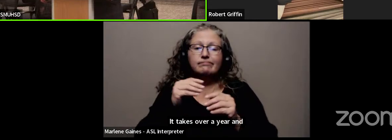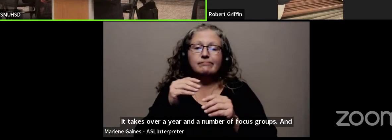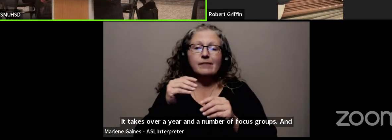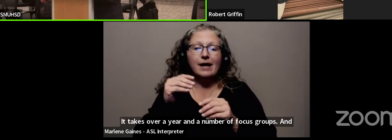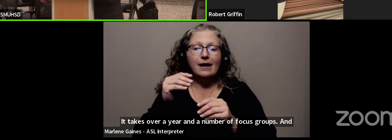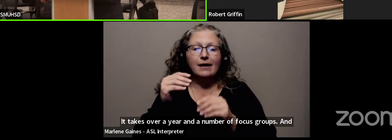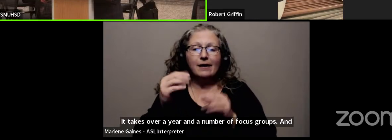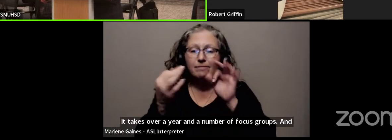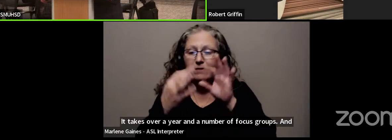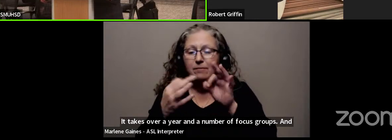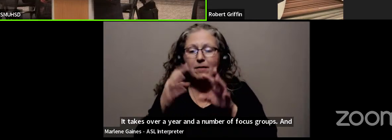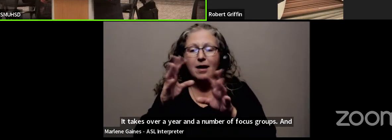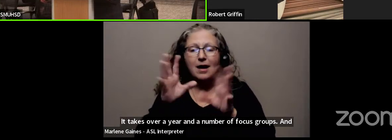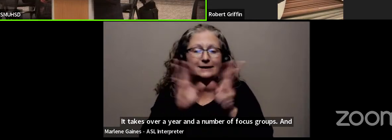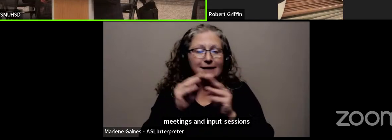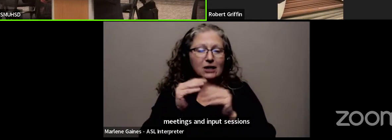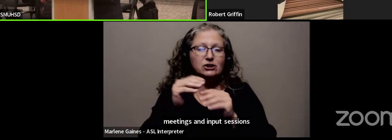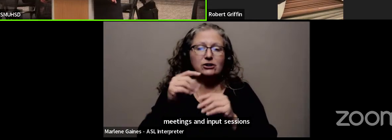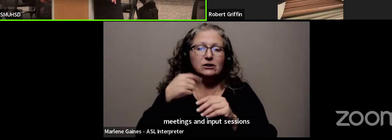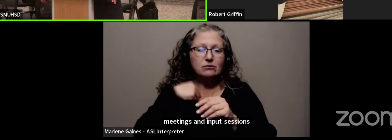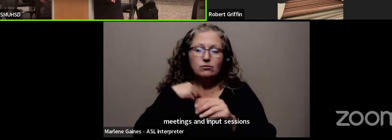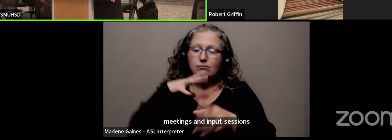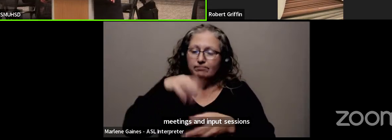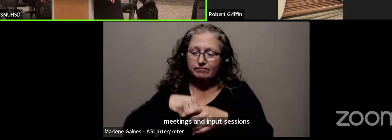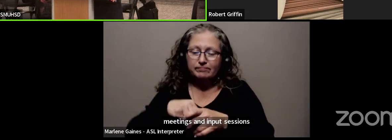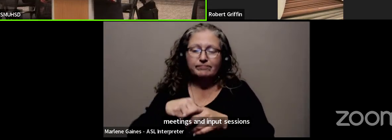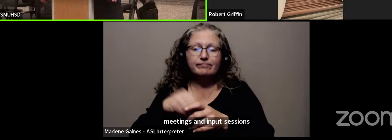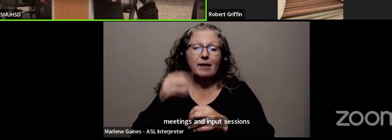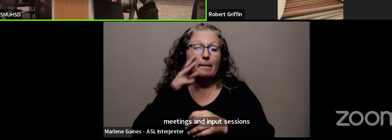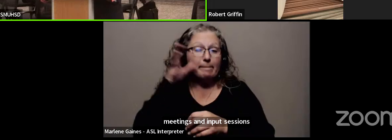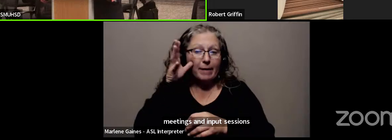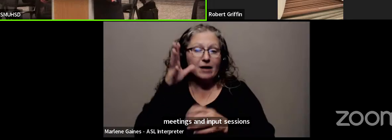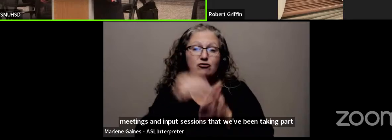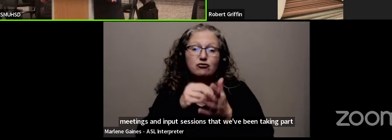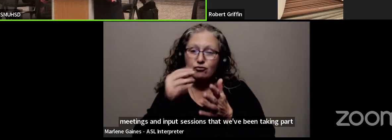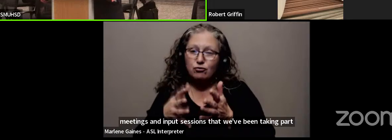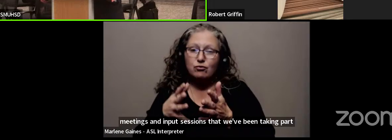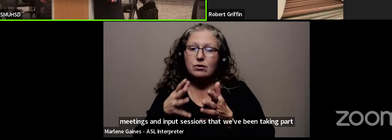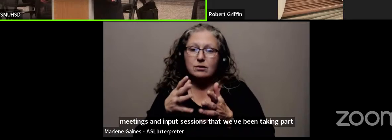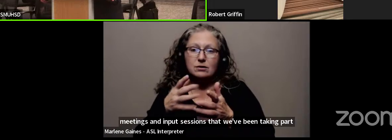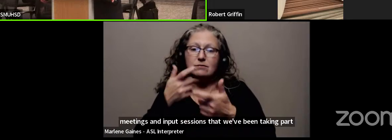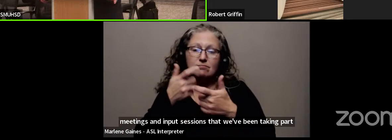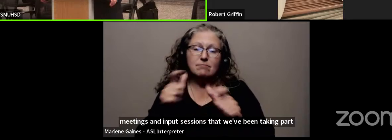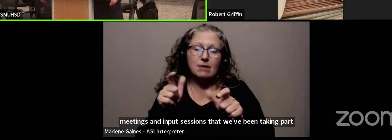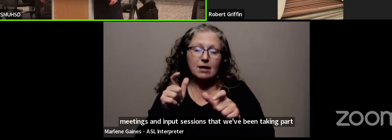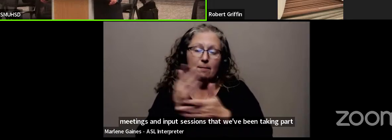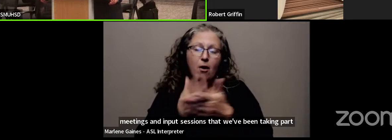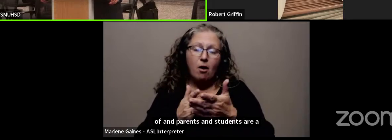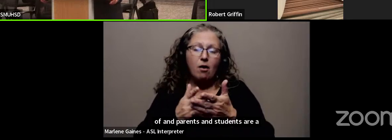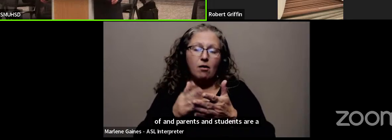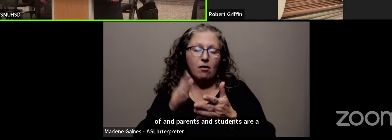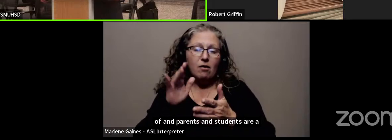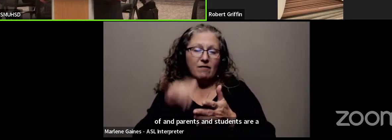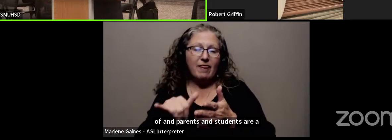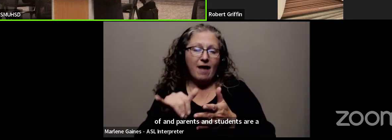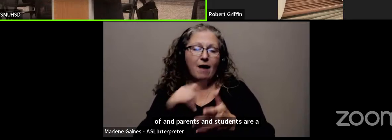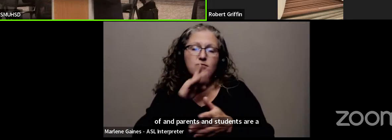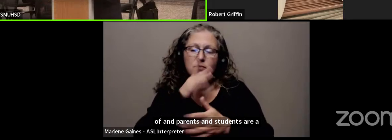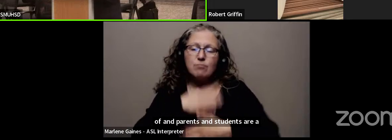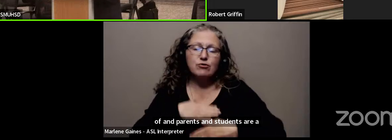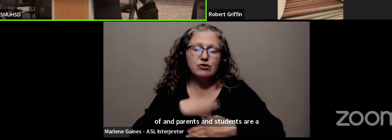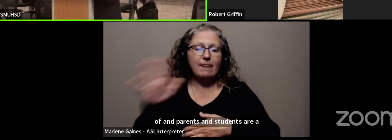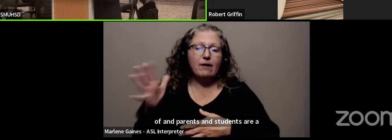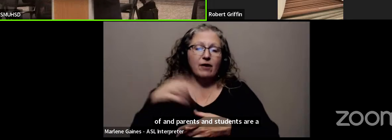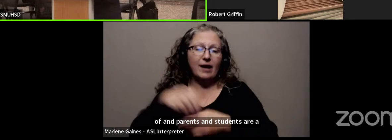sessions that we've been taking part of, and parents and students are a key component of that. So I really appreciate their engagement in that.